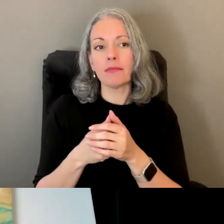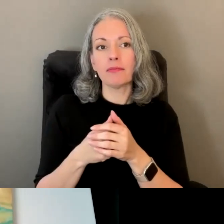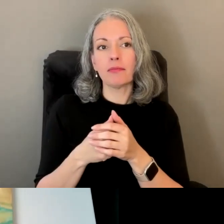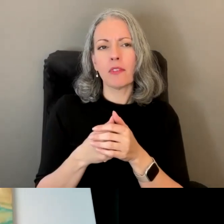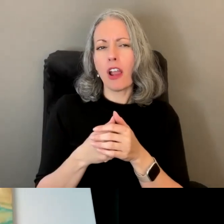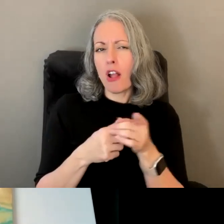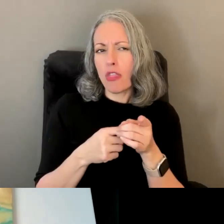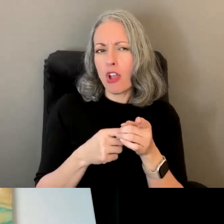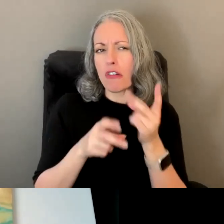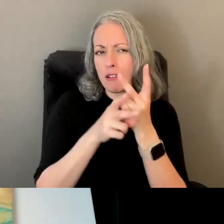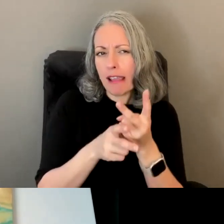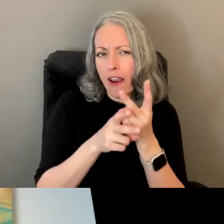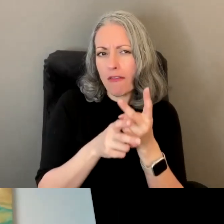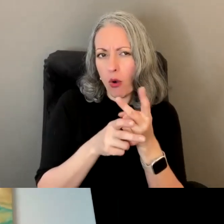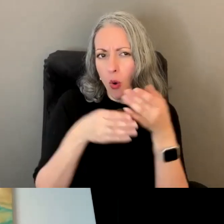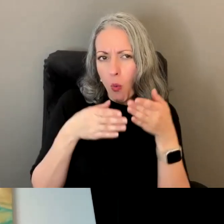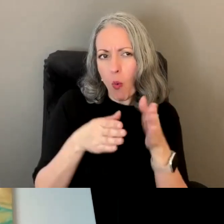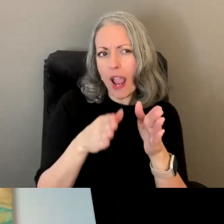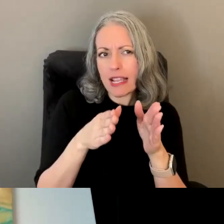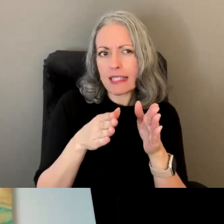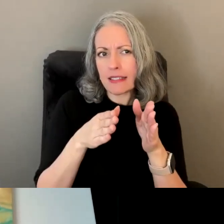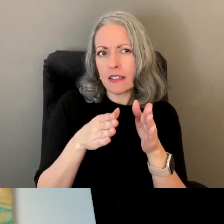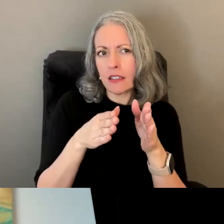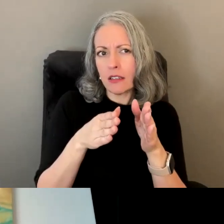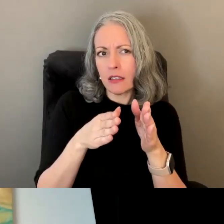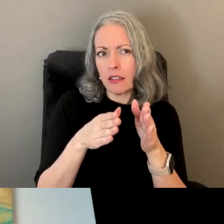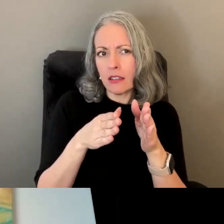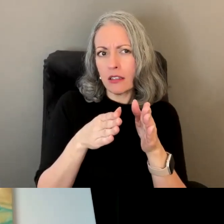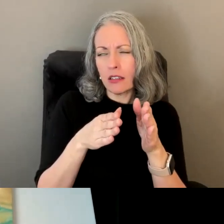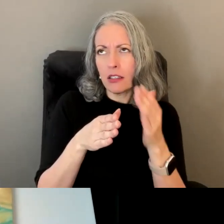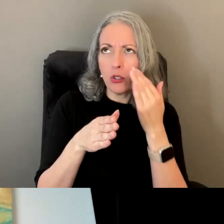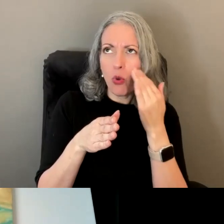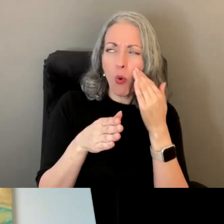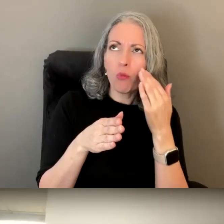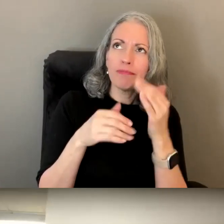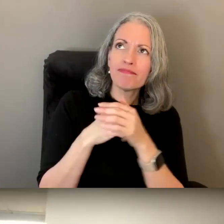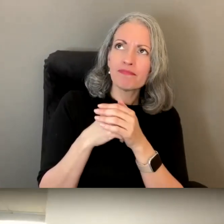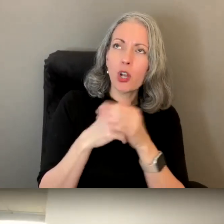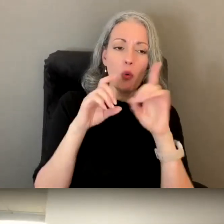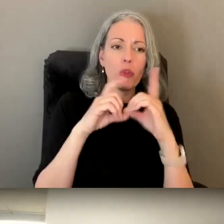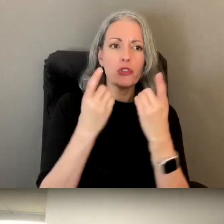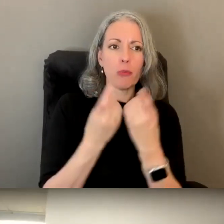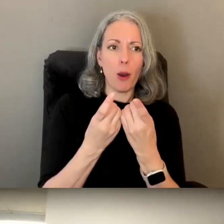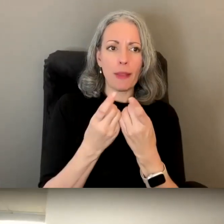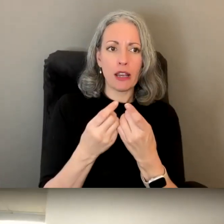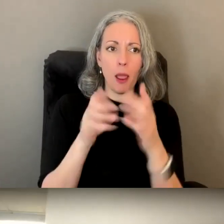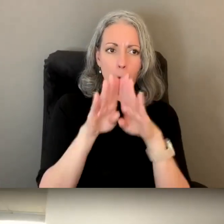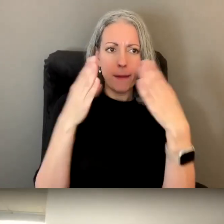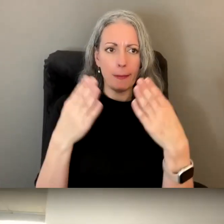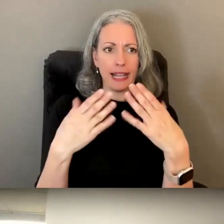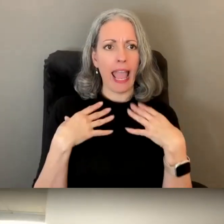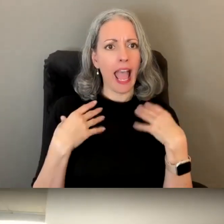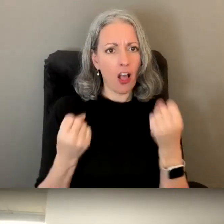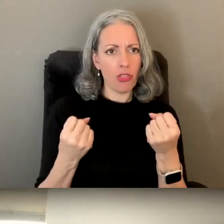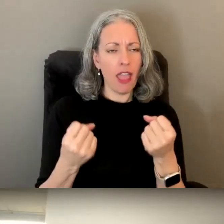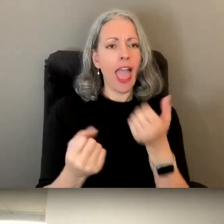are there careful measures of efficacy? Are you going, will the Department of Public Health have direct evidence